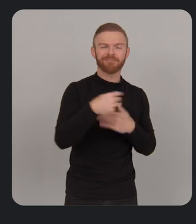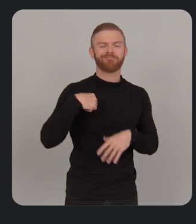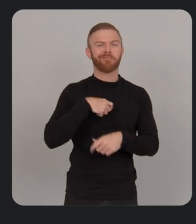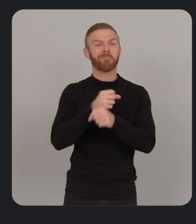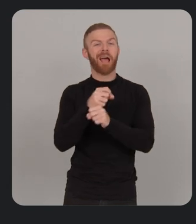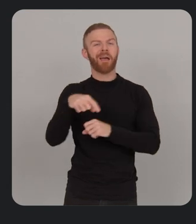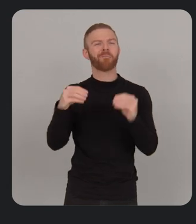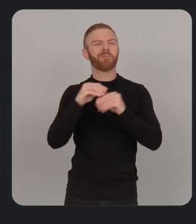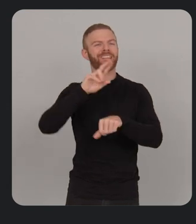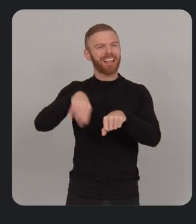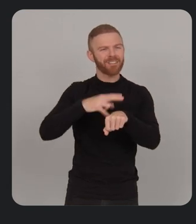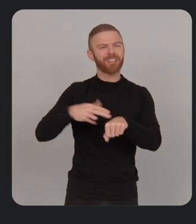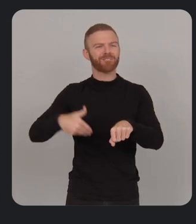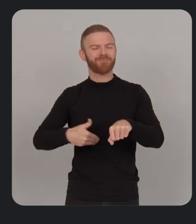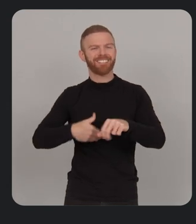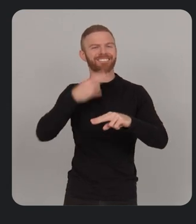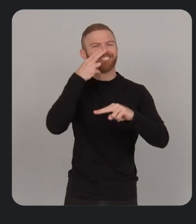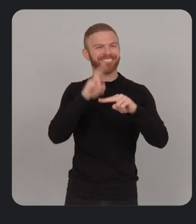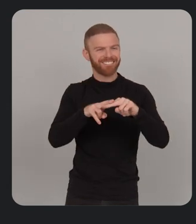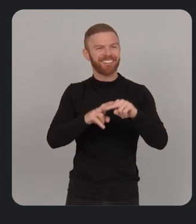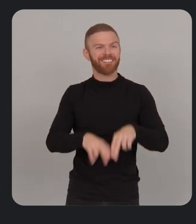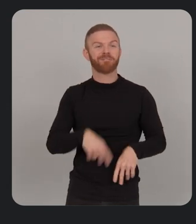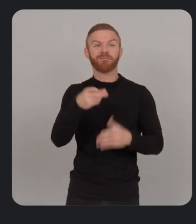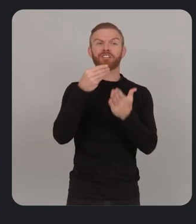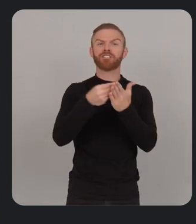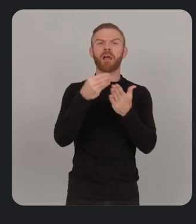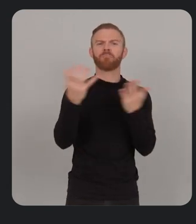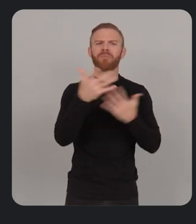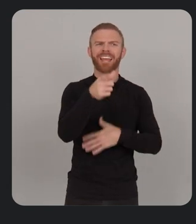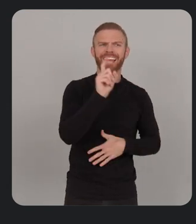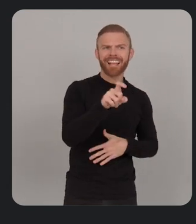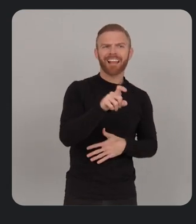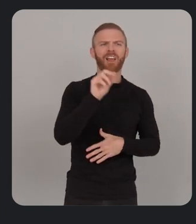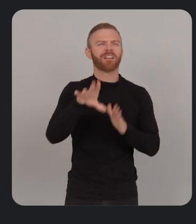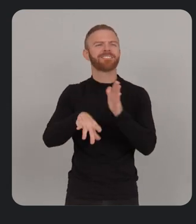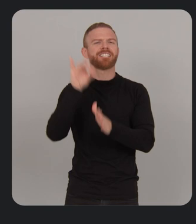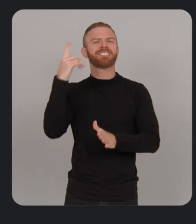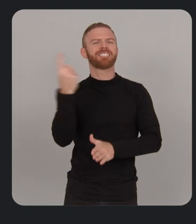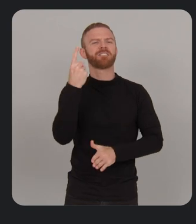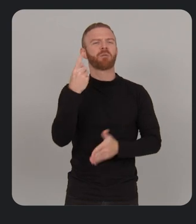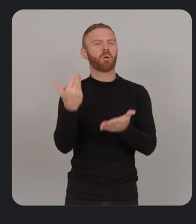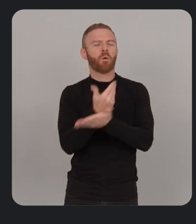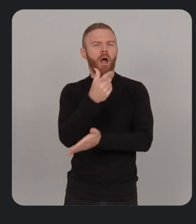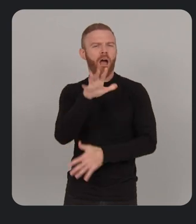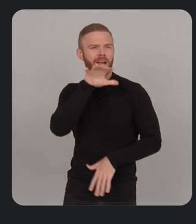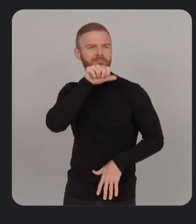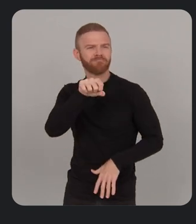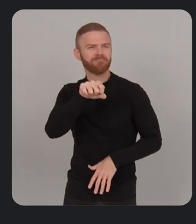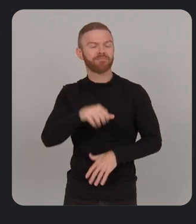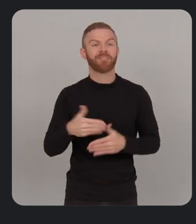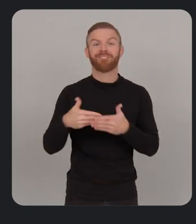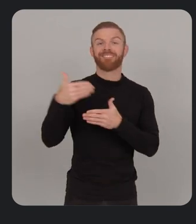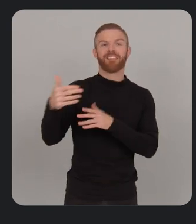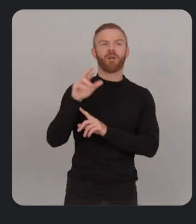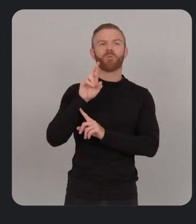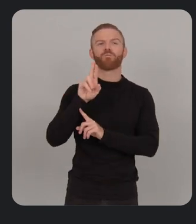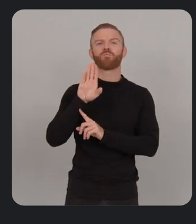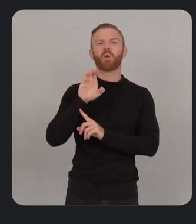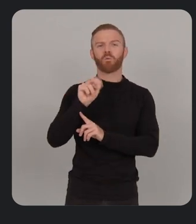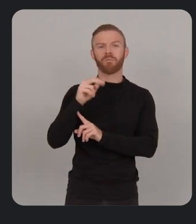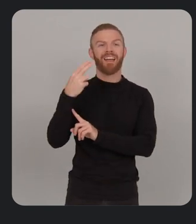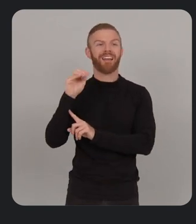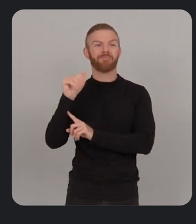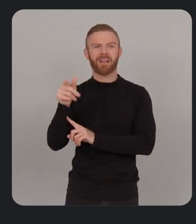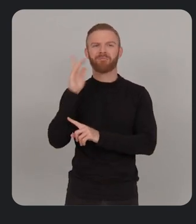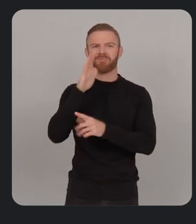intuitive and fun to shop for what you need or discover something new you'll love next up ruben and hema will